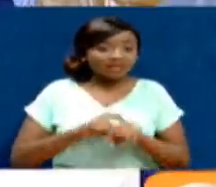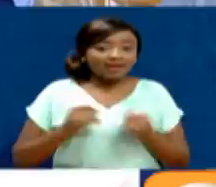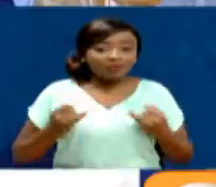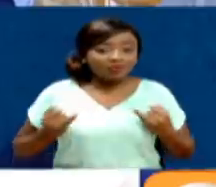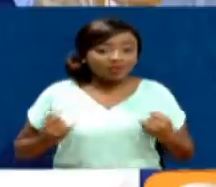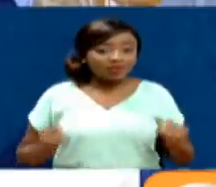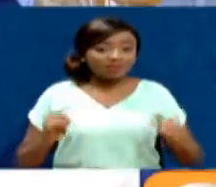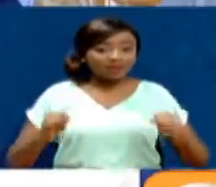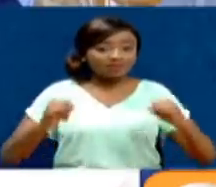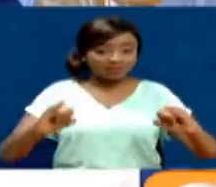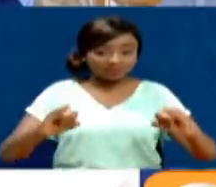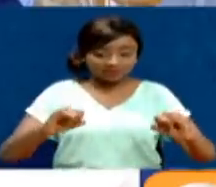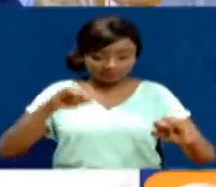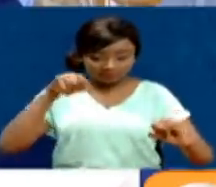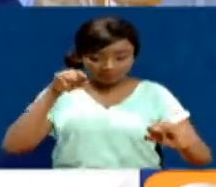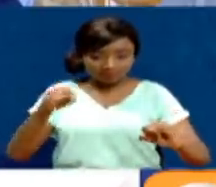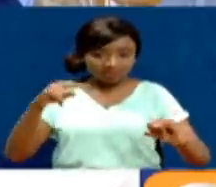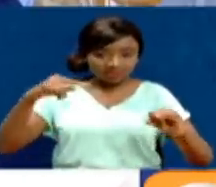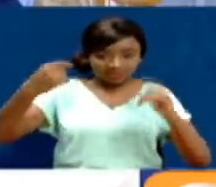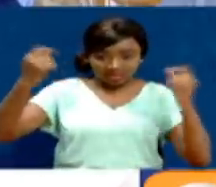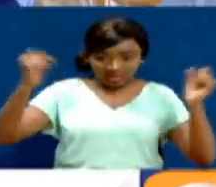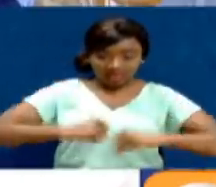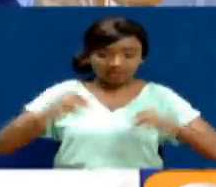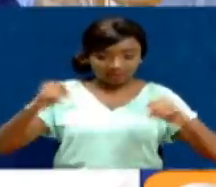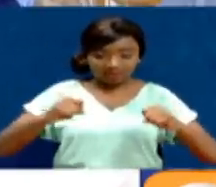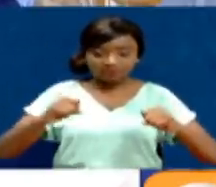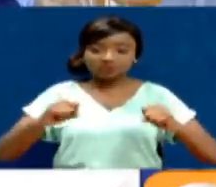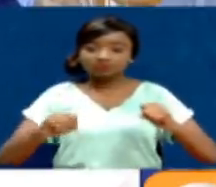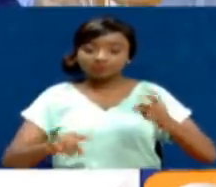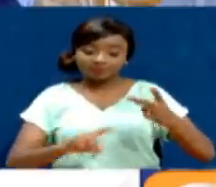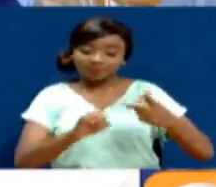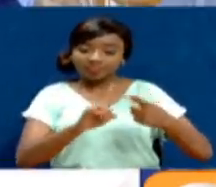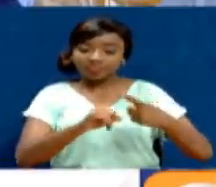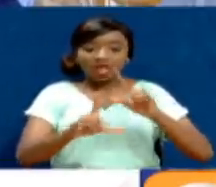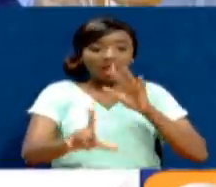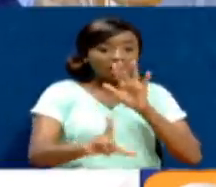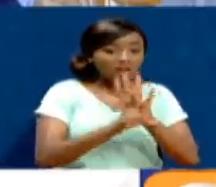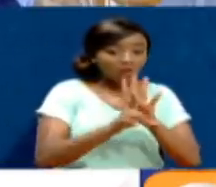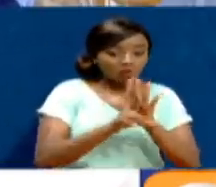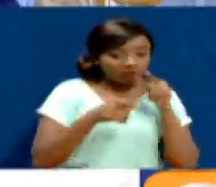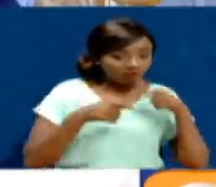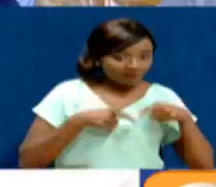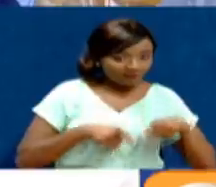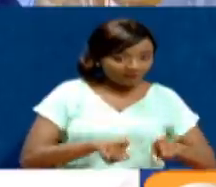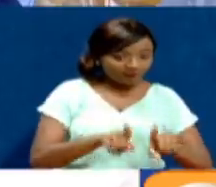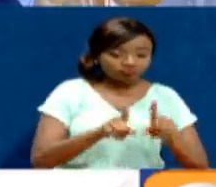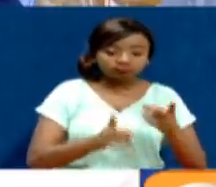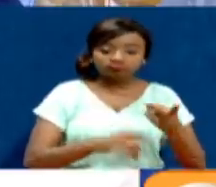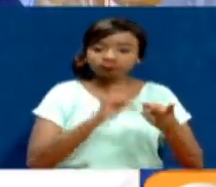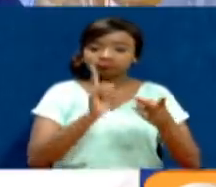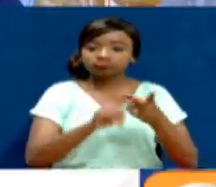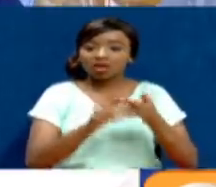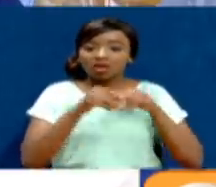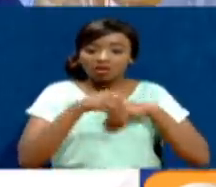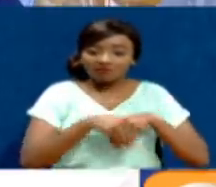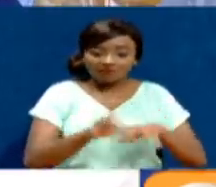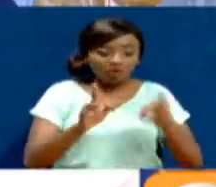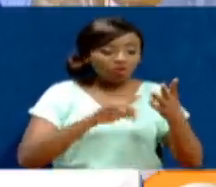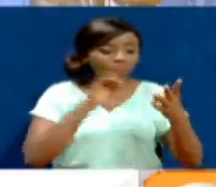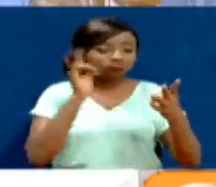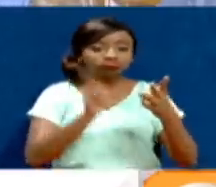of this deed, law must be complied with, law must be followed,